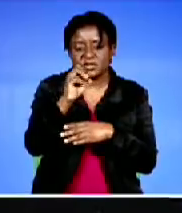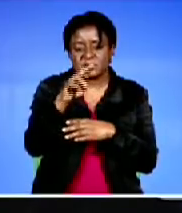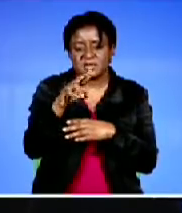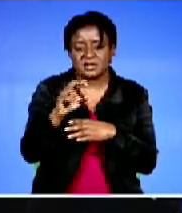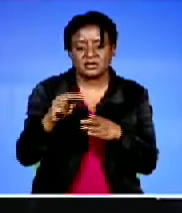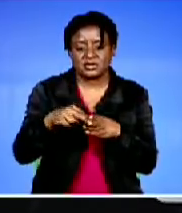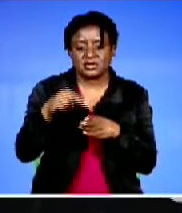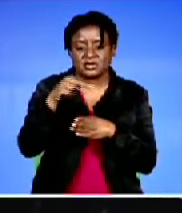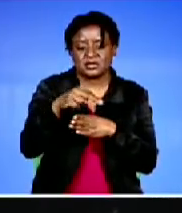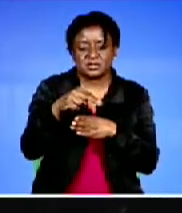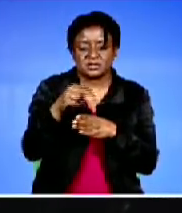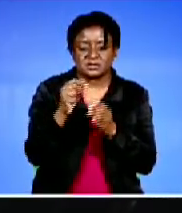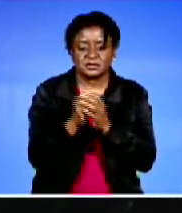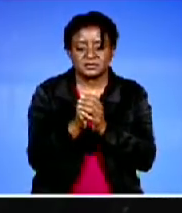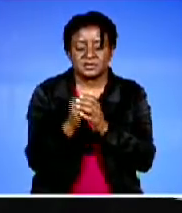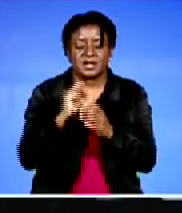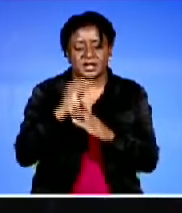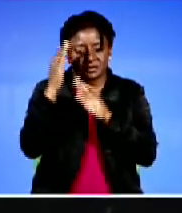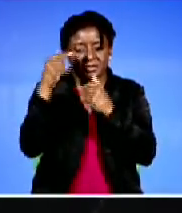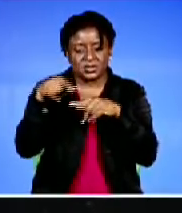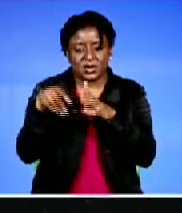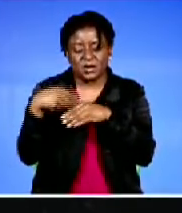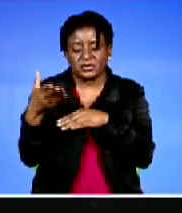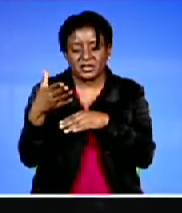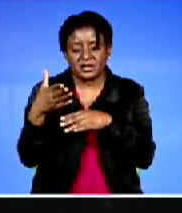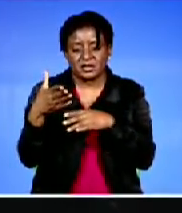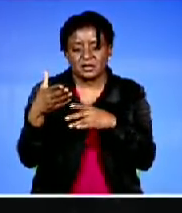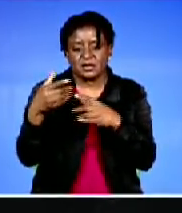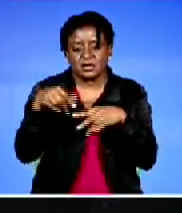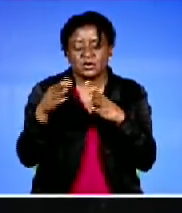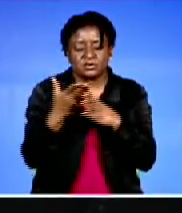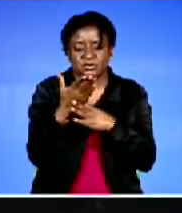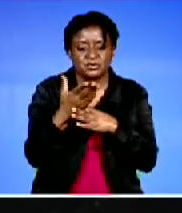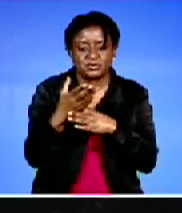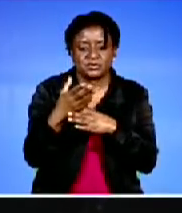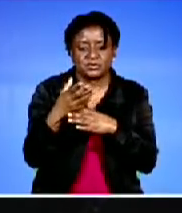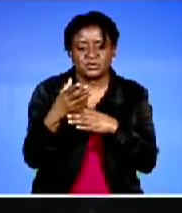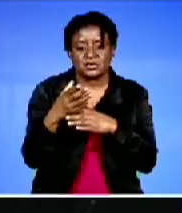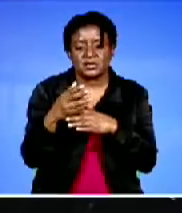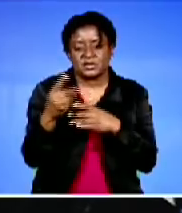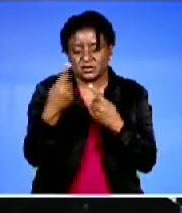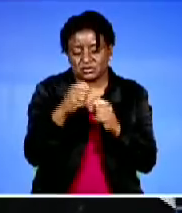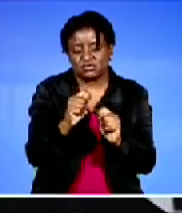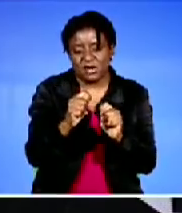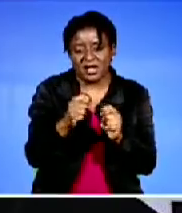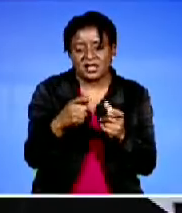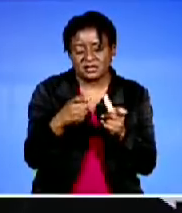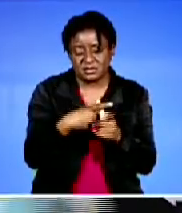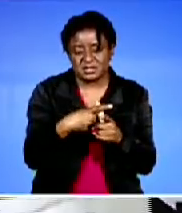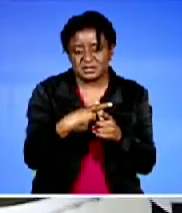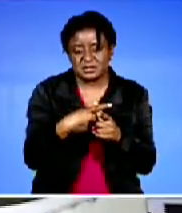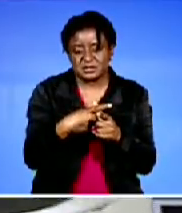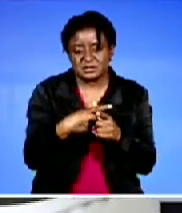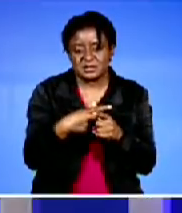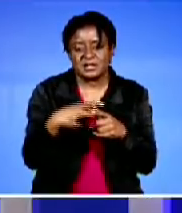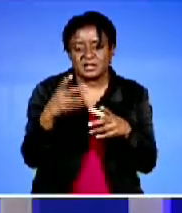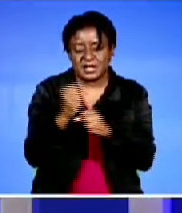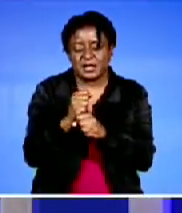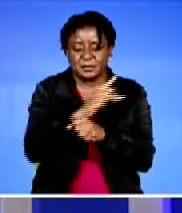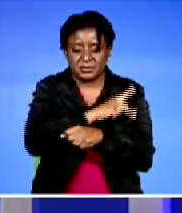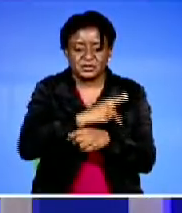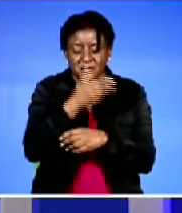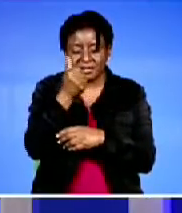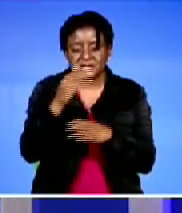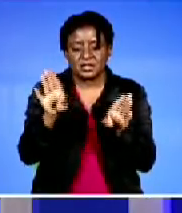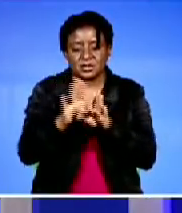I expect him to go out there, make it through the heat, semis, finals, and run a personal best, and then close off my season.